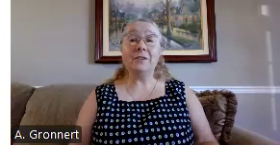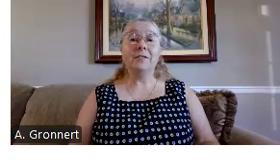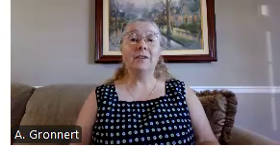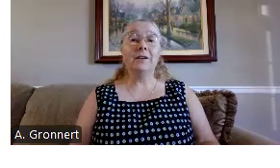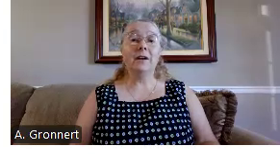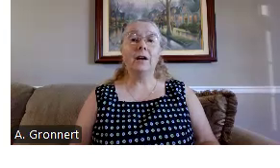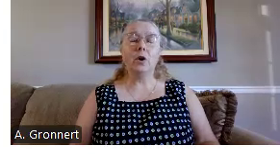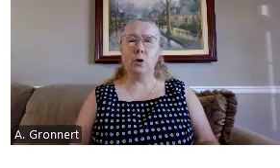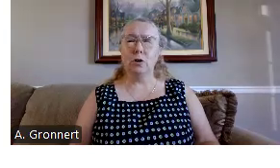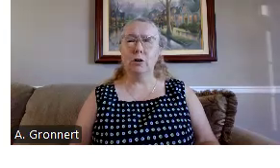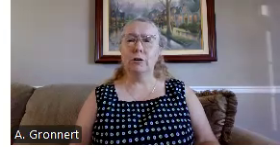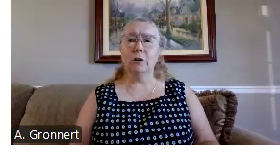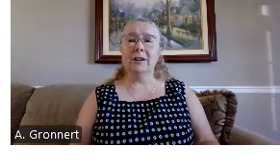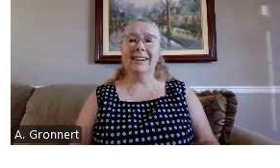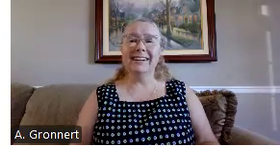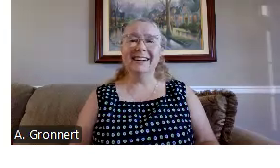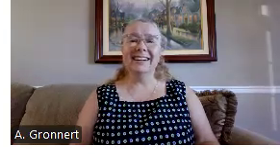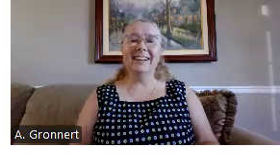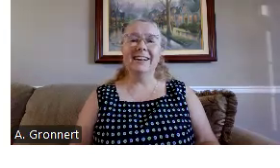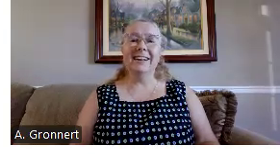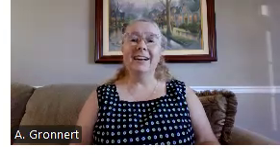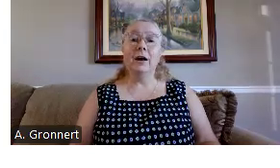Heart. R.